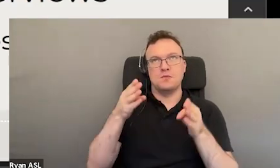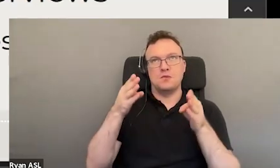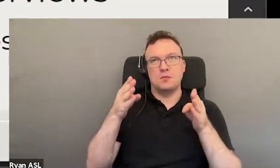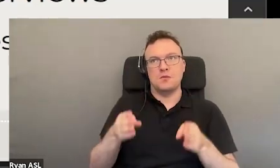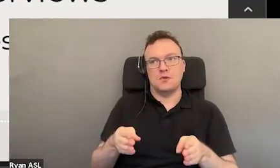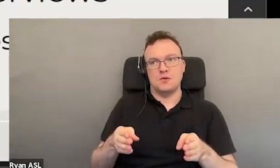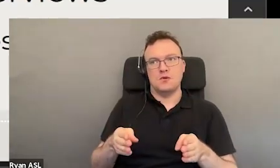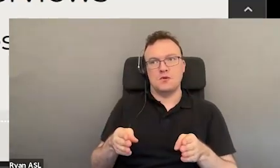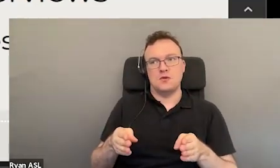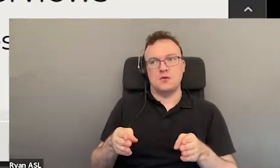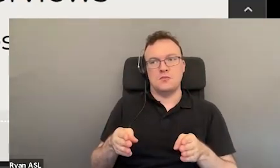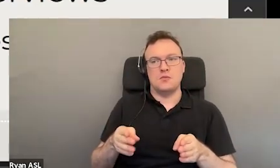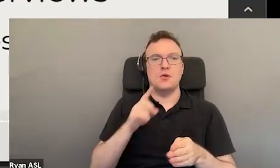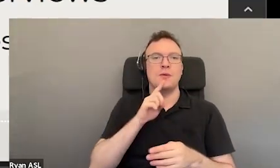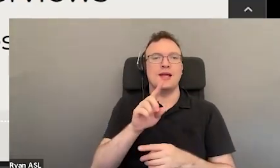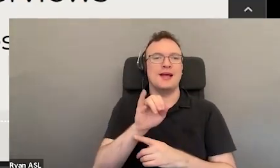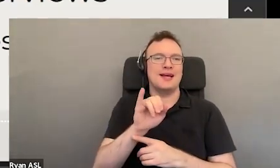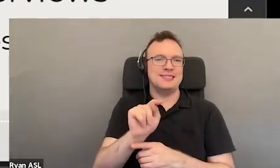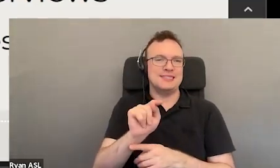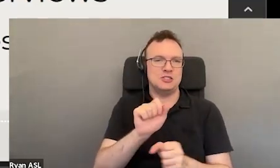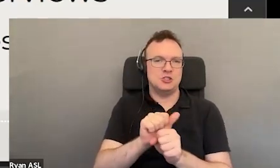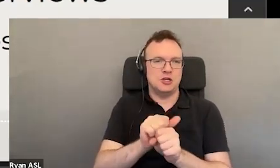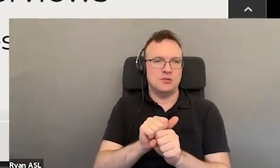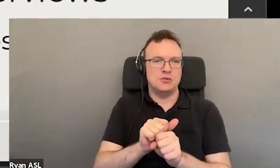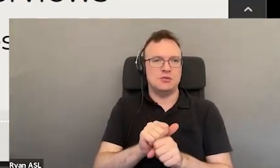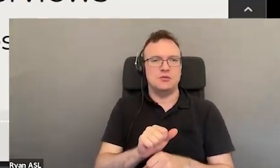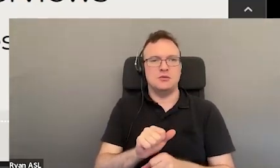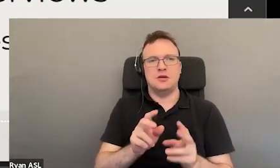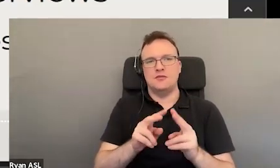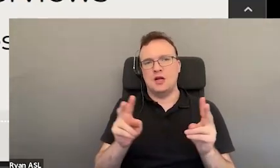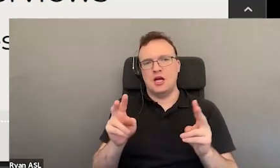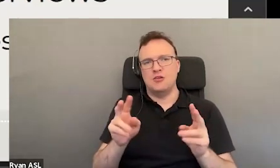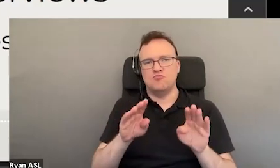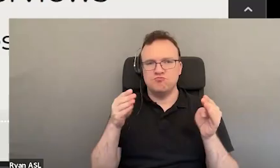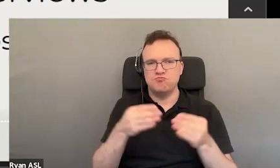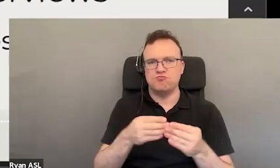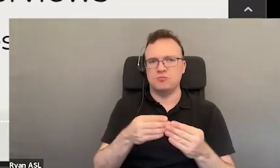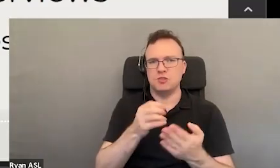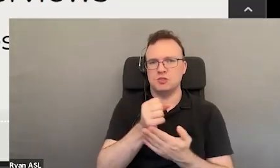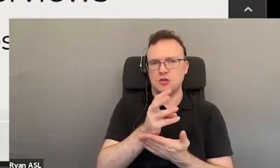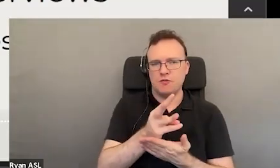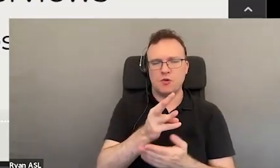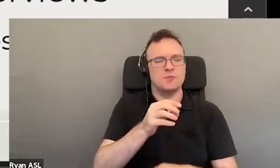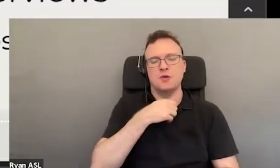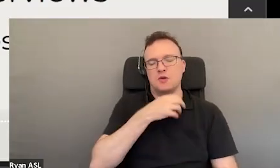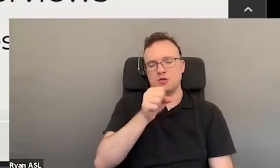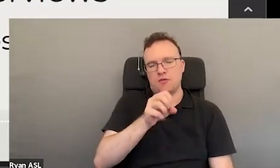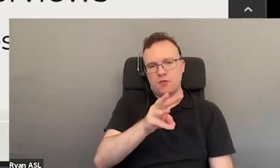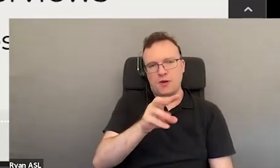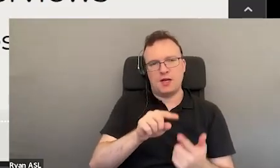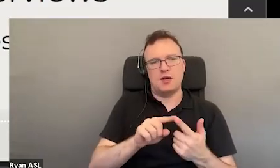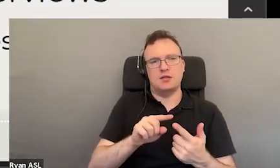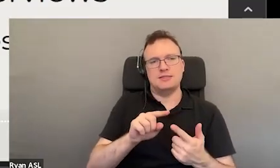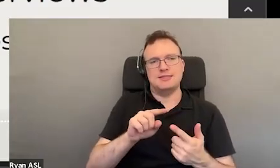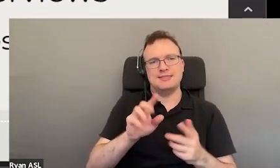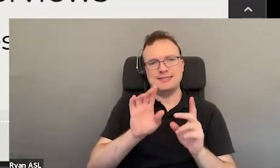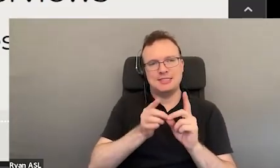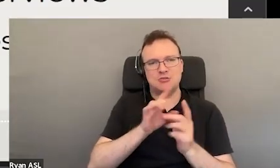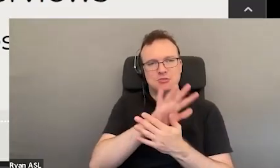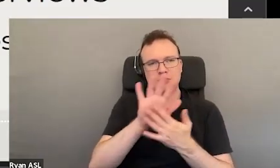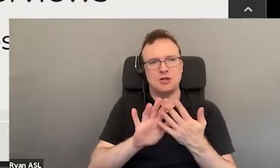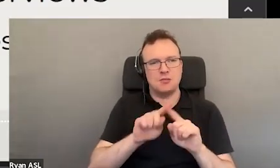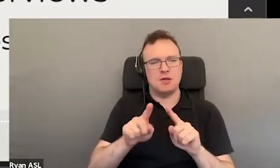is, it's really an IT job that's very much about the software and the digital end of things, but includes something like a